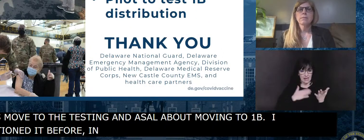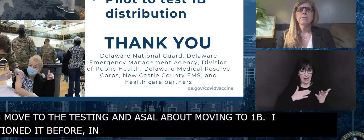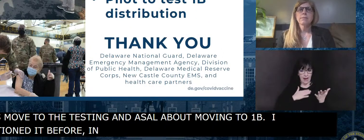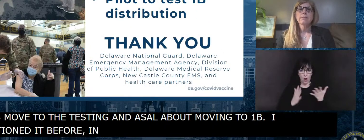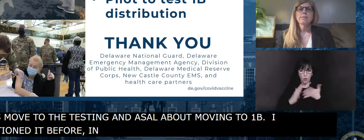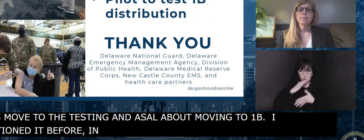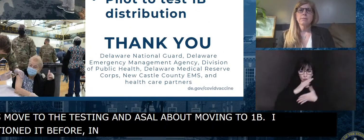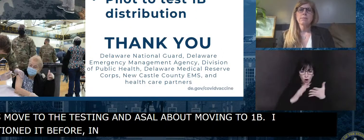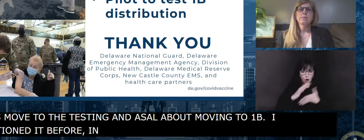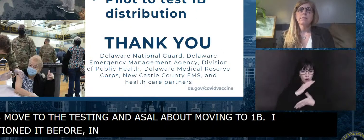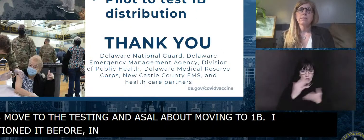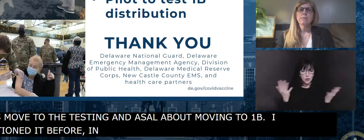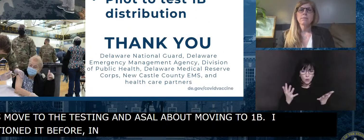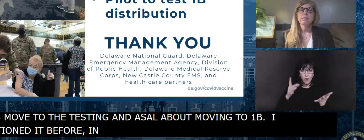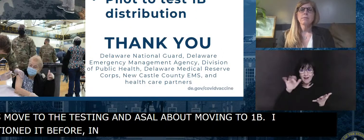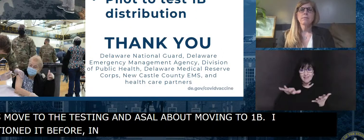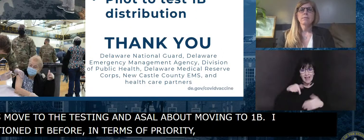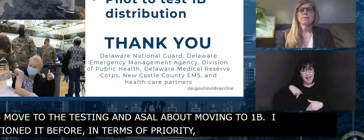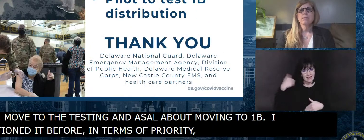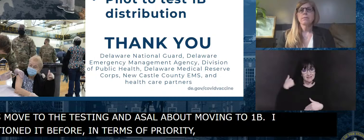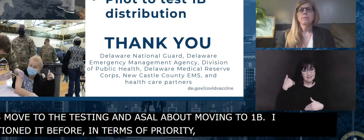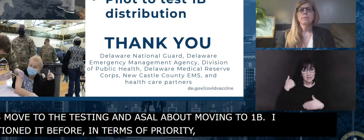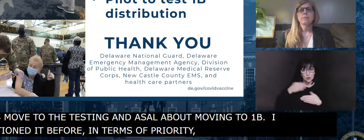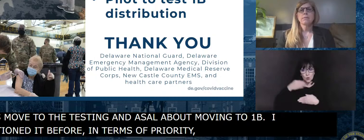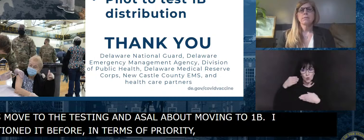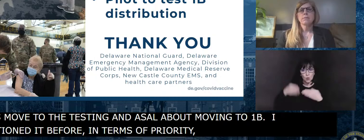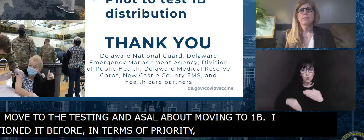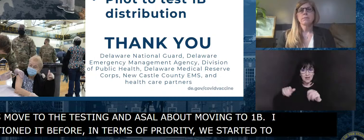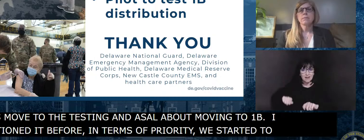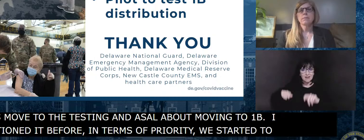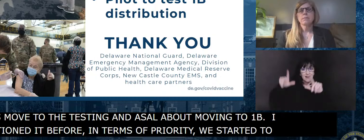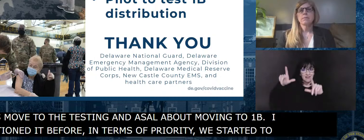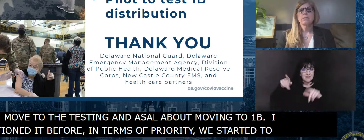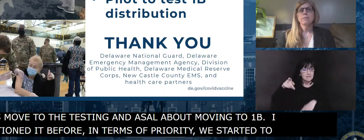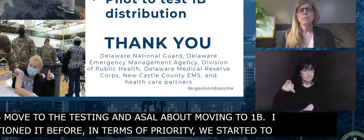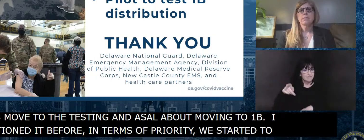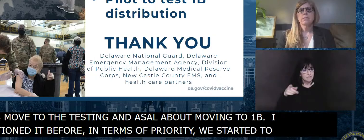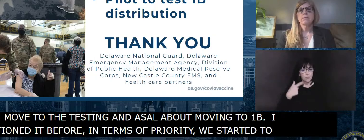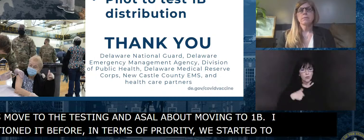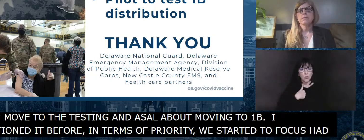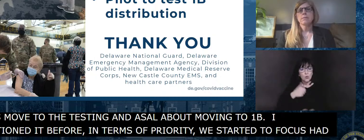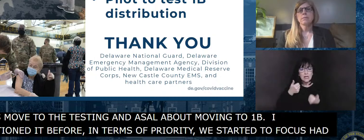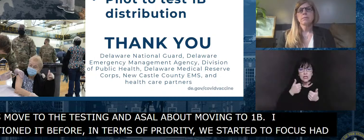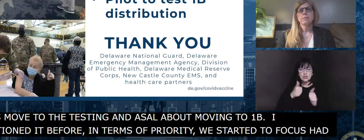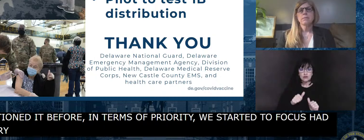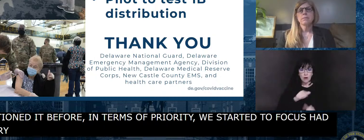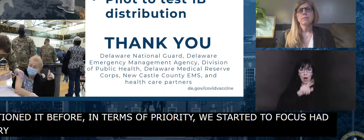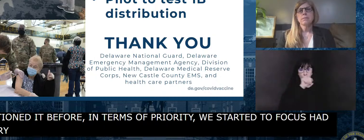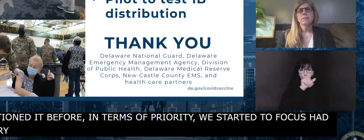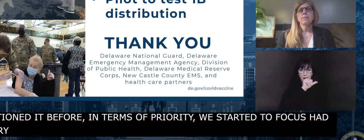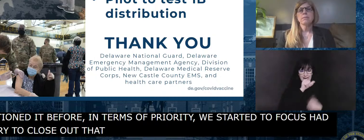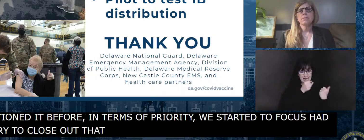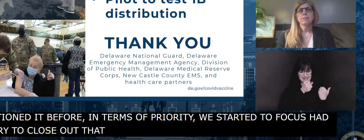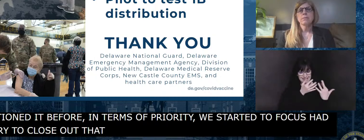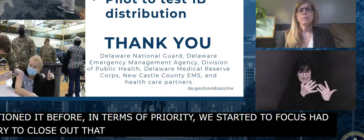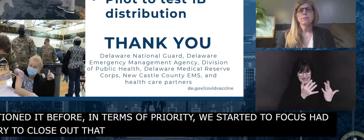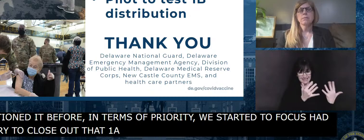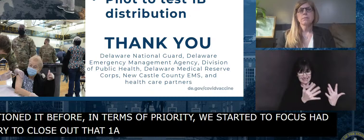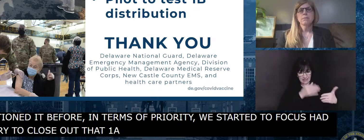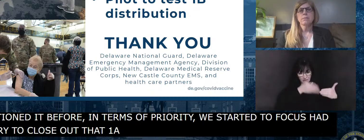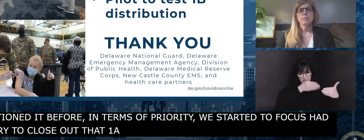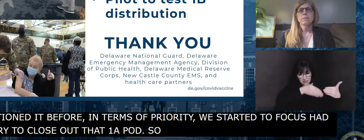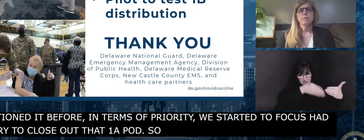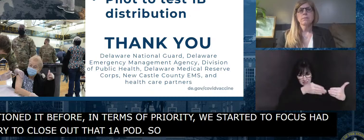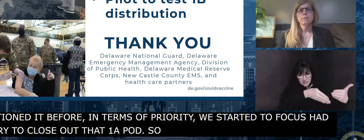slide. So we started to focus, really had to try to close out that 1A pod. So we decided to have